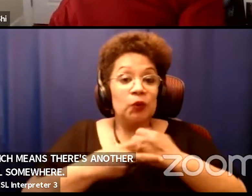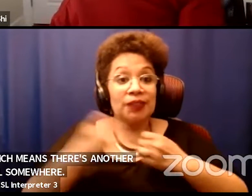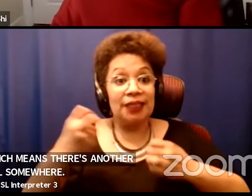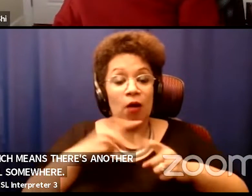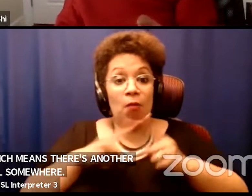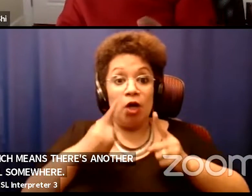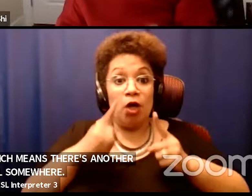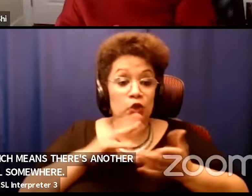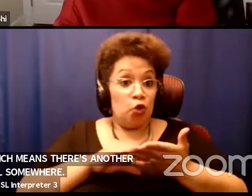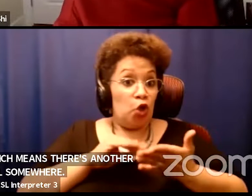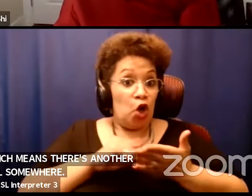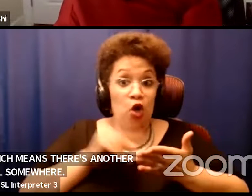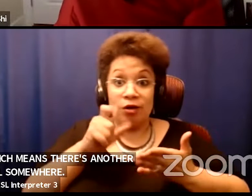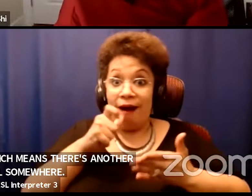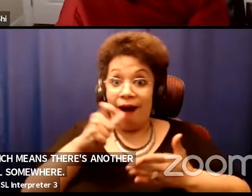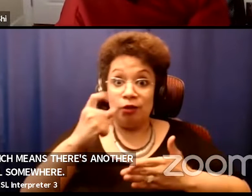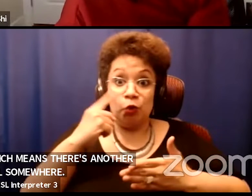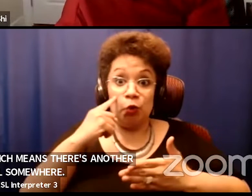it'll just make things worse.